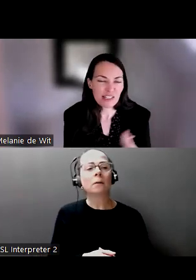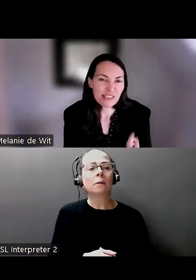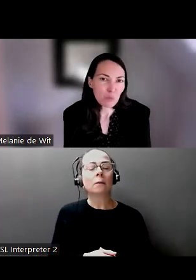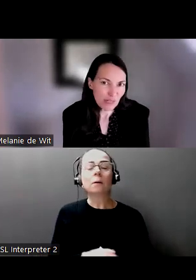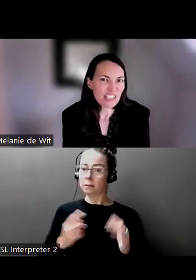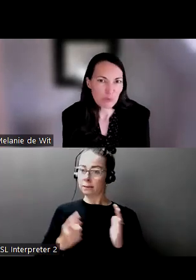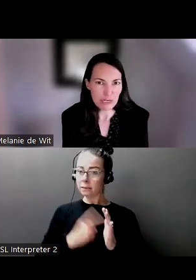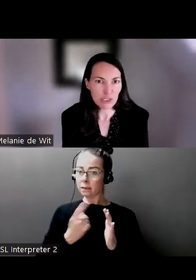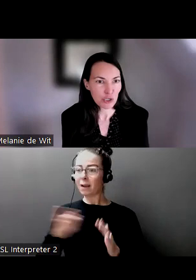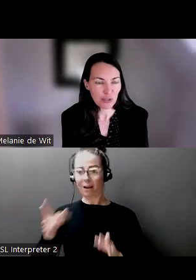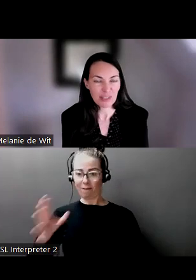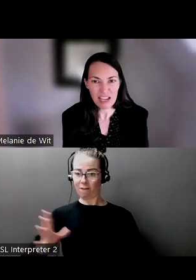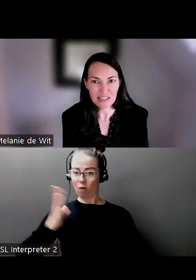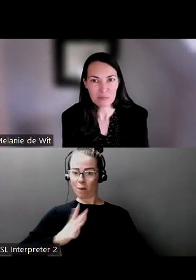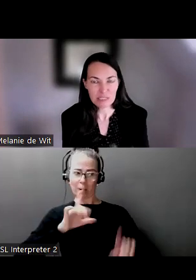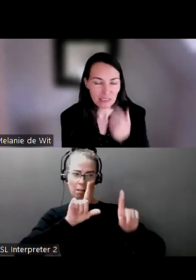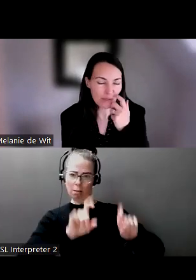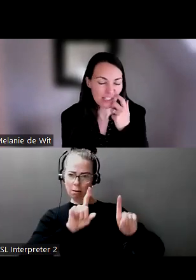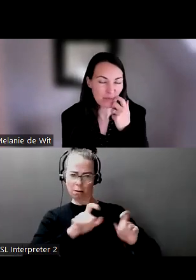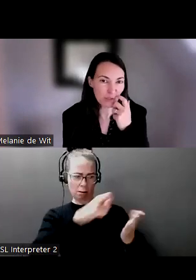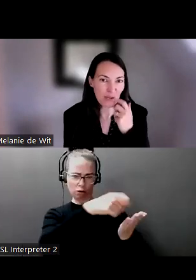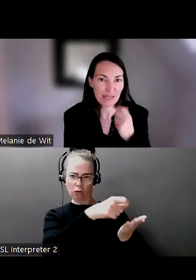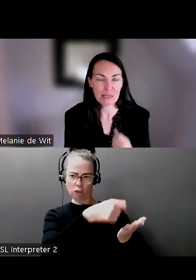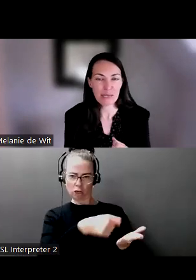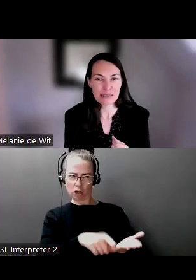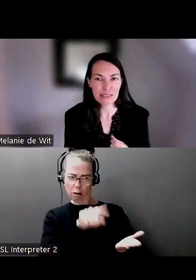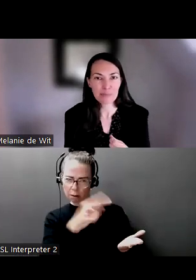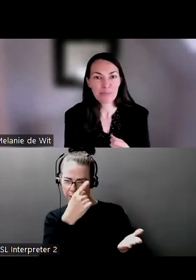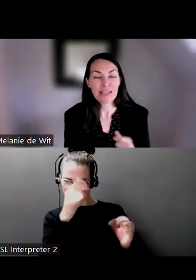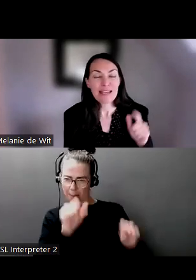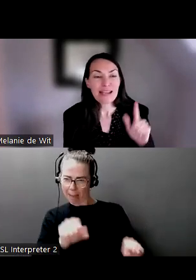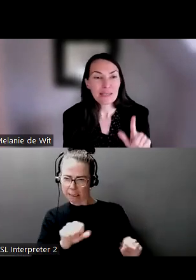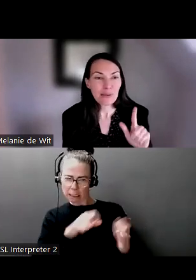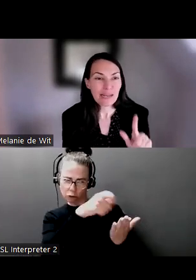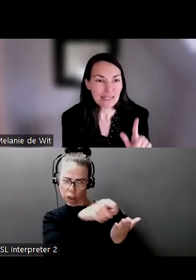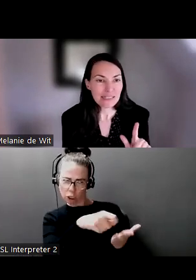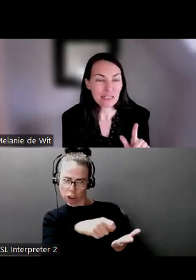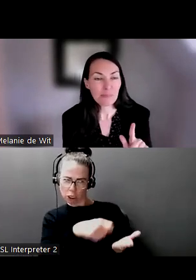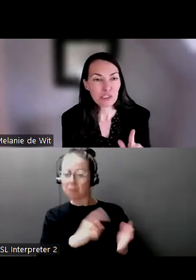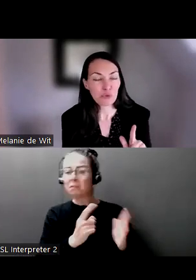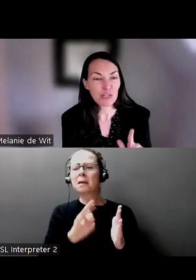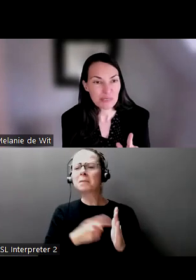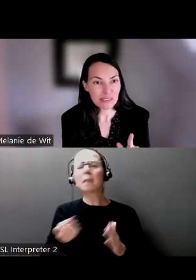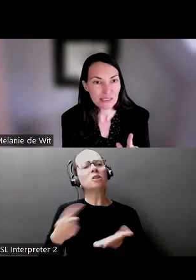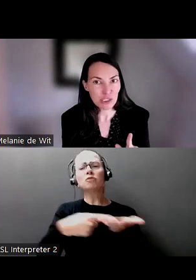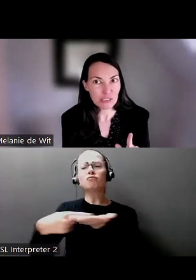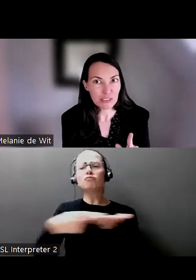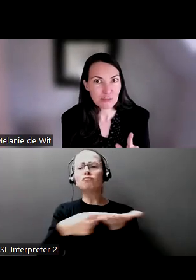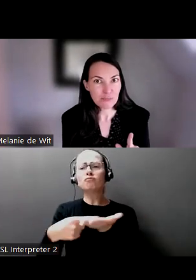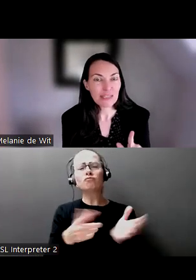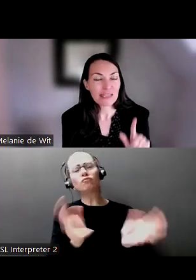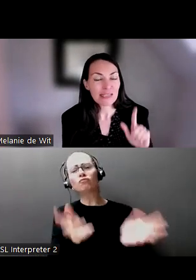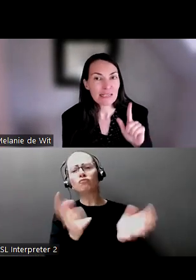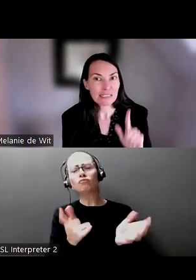conversation that someone gets reassured that, yes, I'm dealing with someone who has capacity. capacity to make treatment